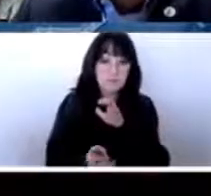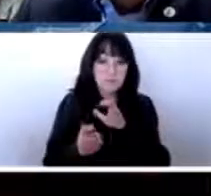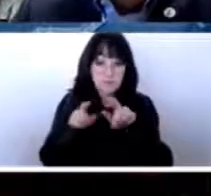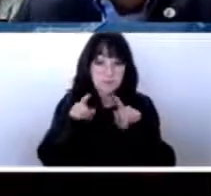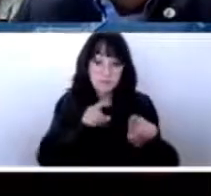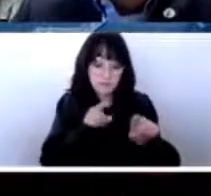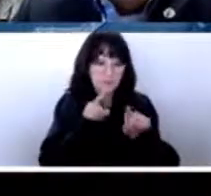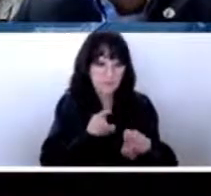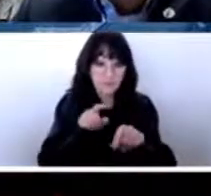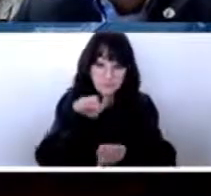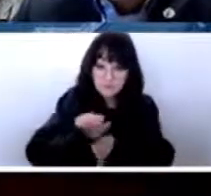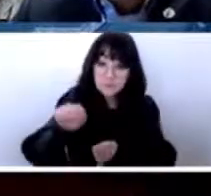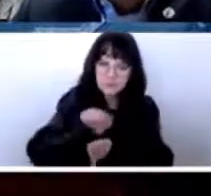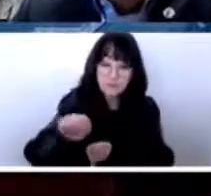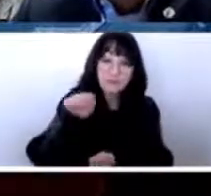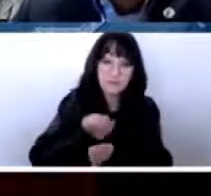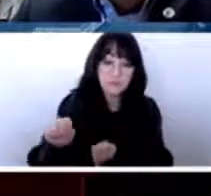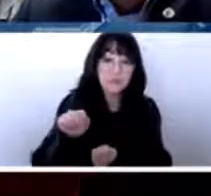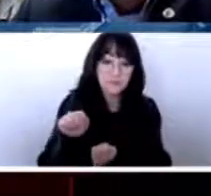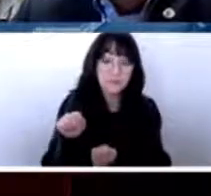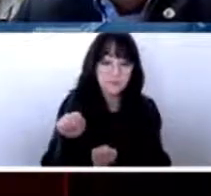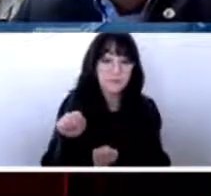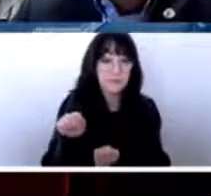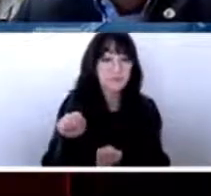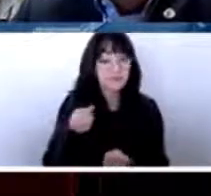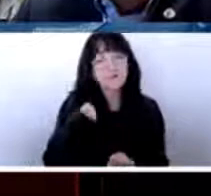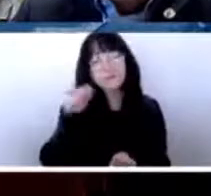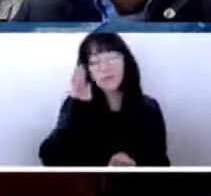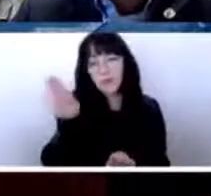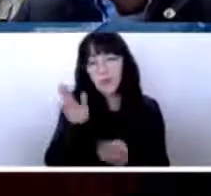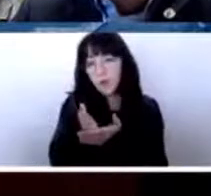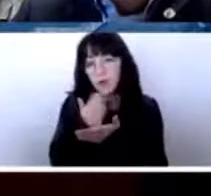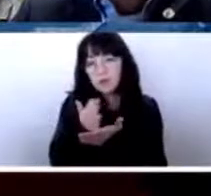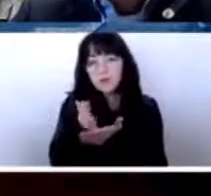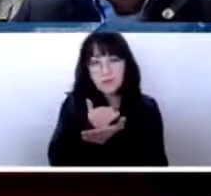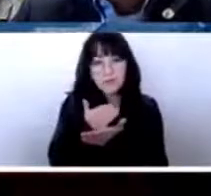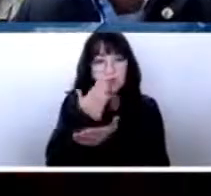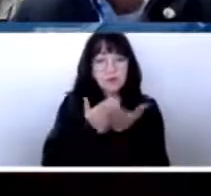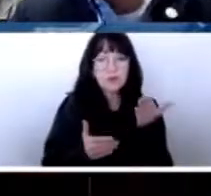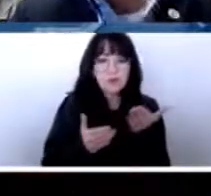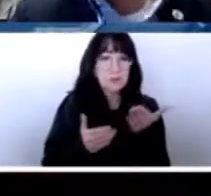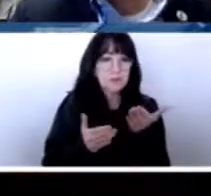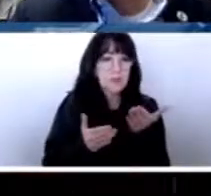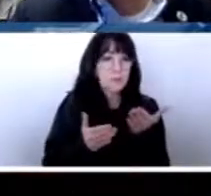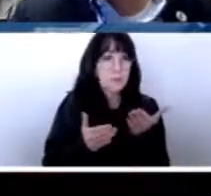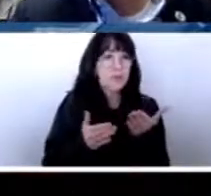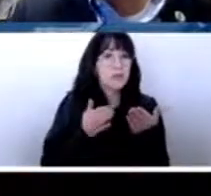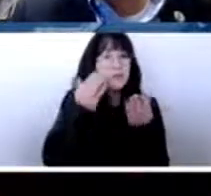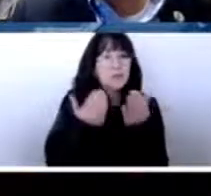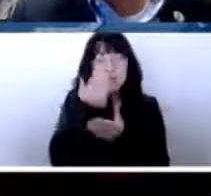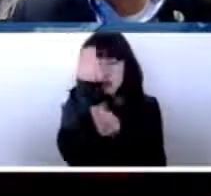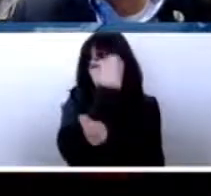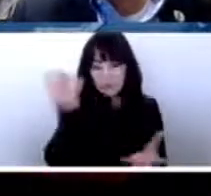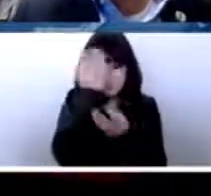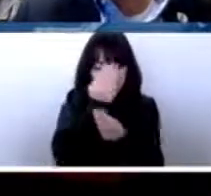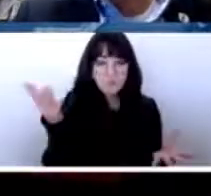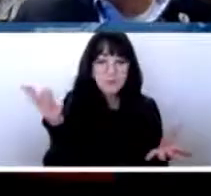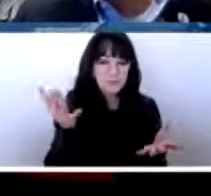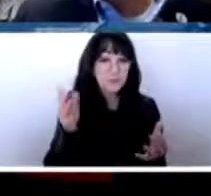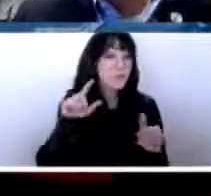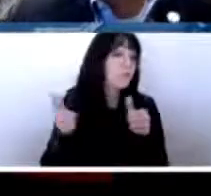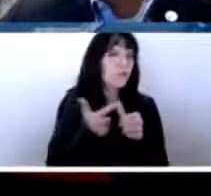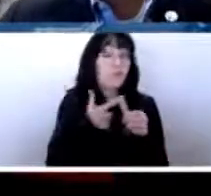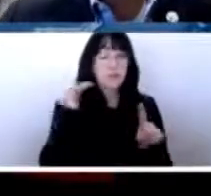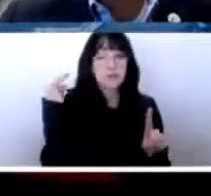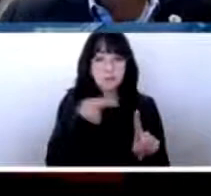fight left to go. So I'll start to get going over just some of the previous updates. First, we'll talk about testing, where Dr. Tay left